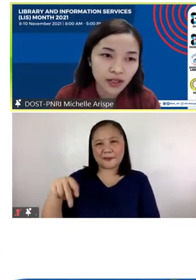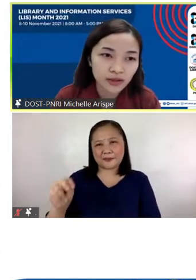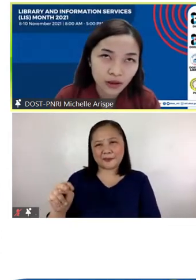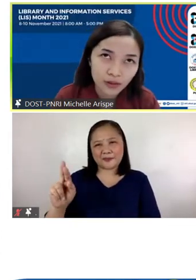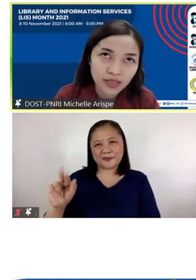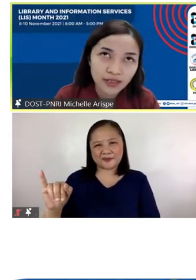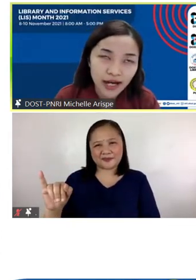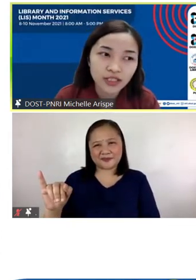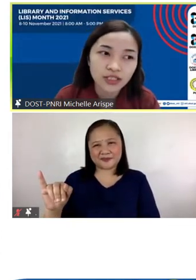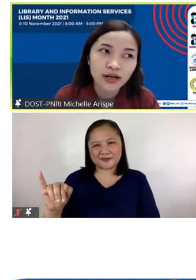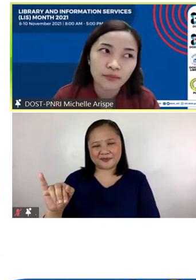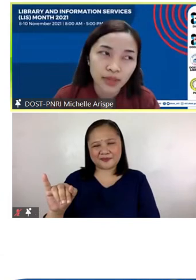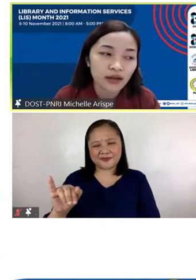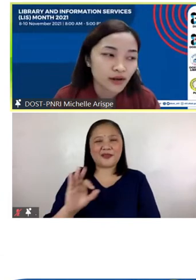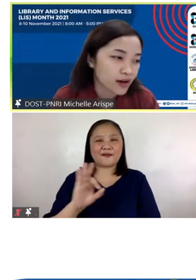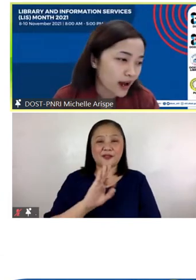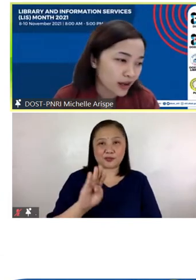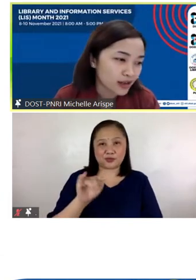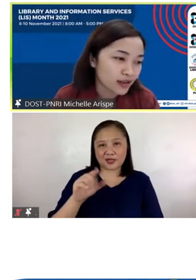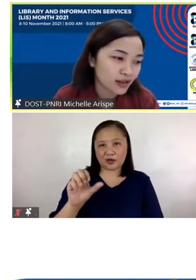That's